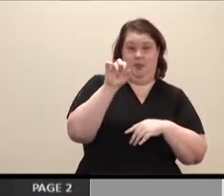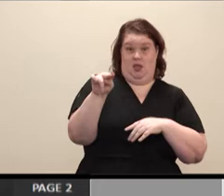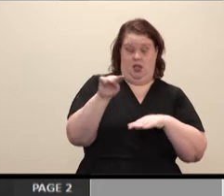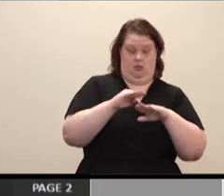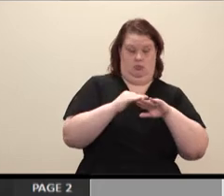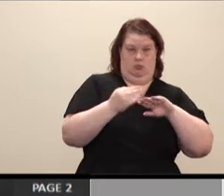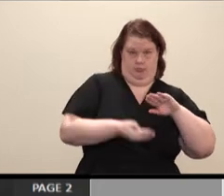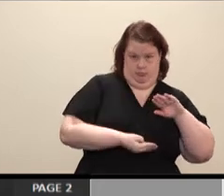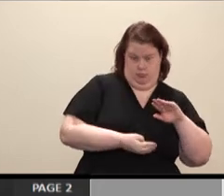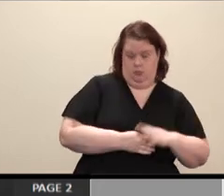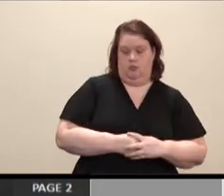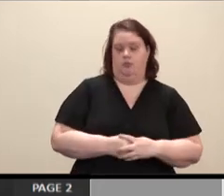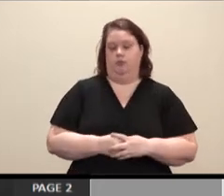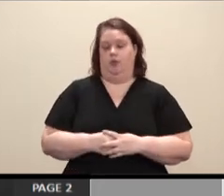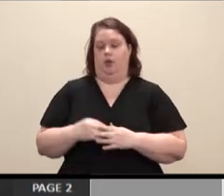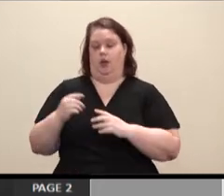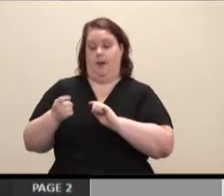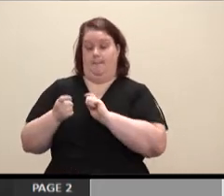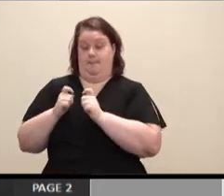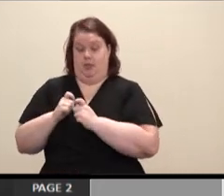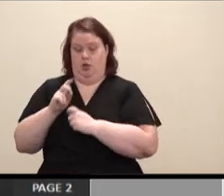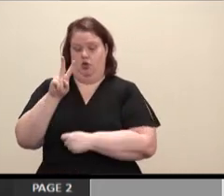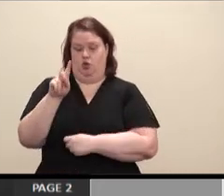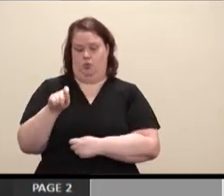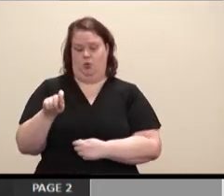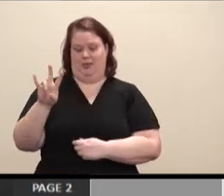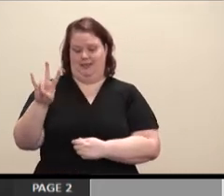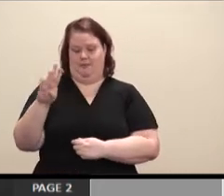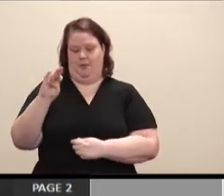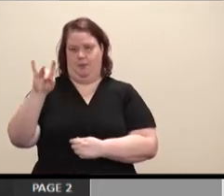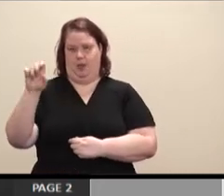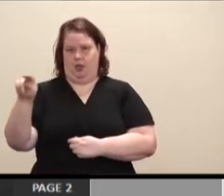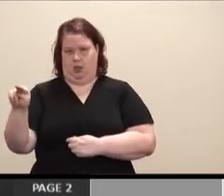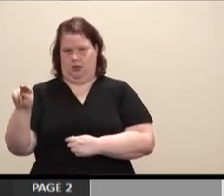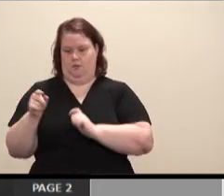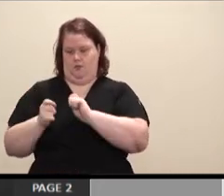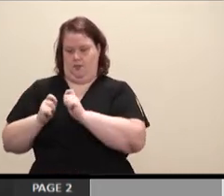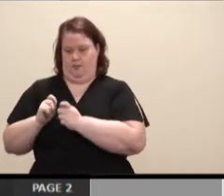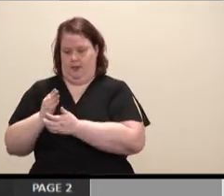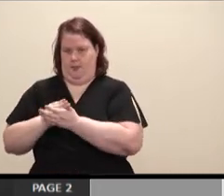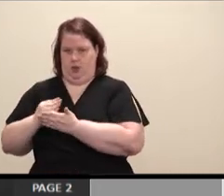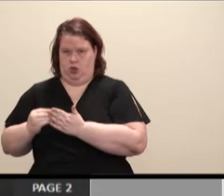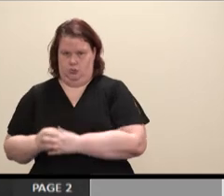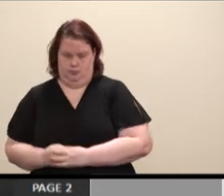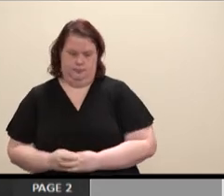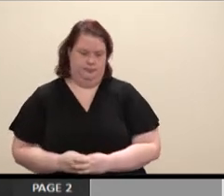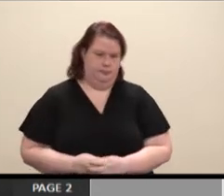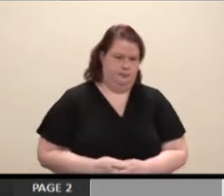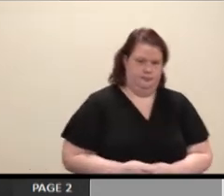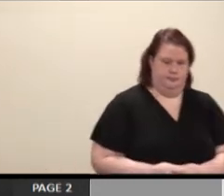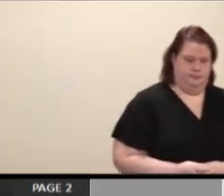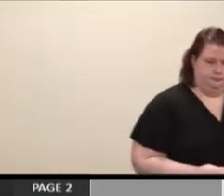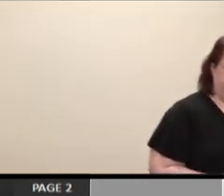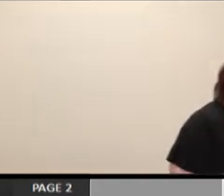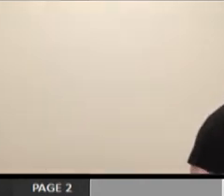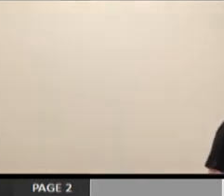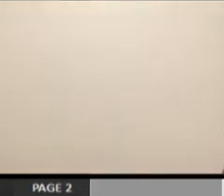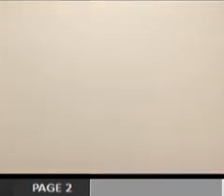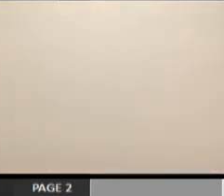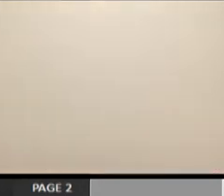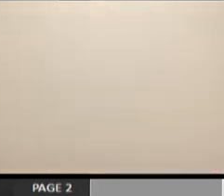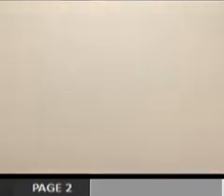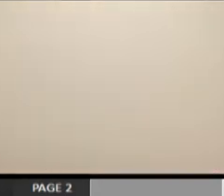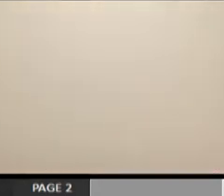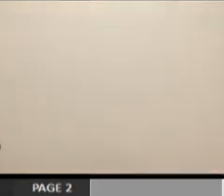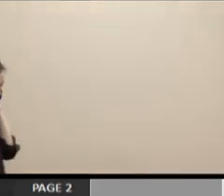originally budgeted, and then down about $2.7 million from the amended budget. The reason that was closer